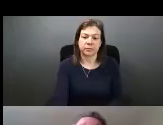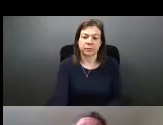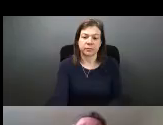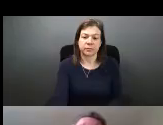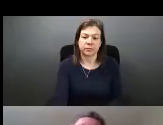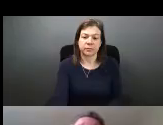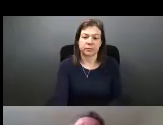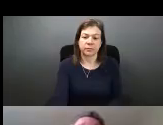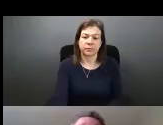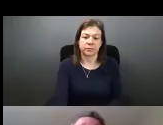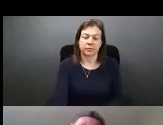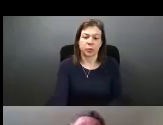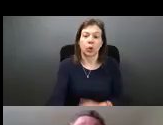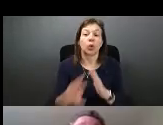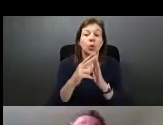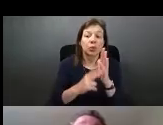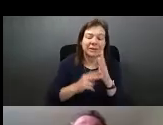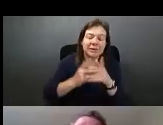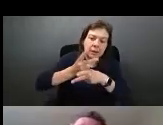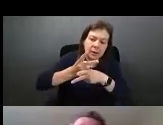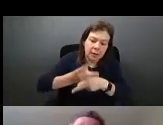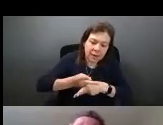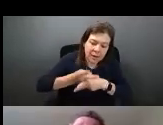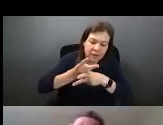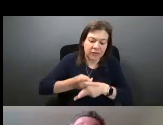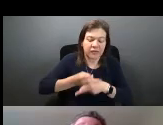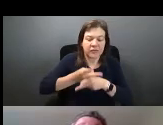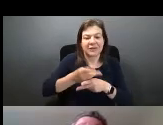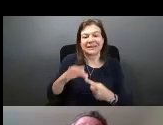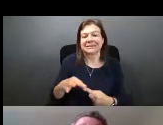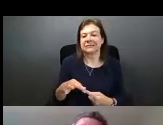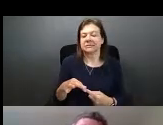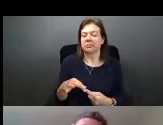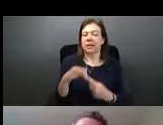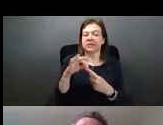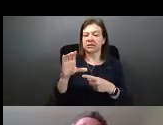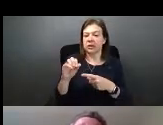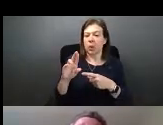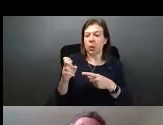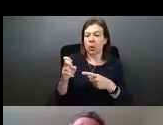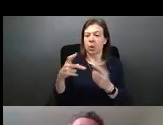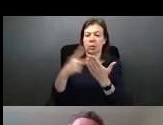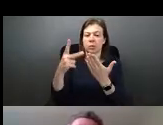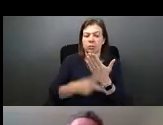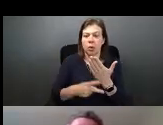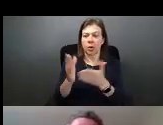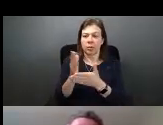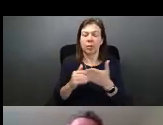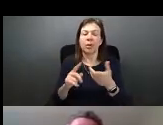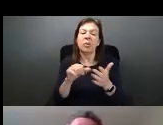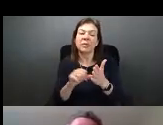Read the RFPs carefully, especially the core program components on page